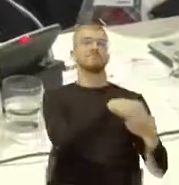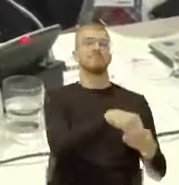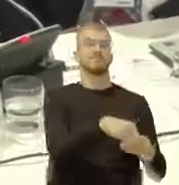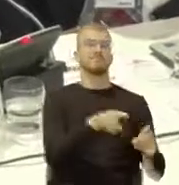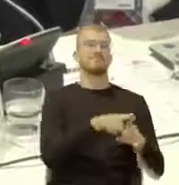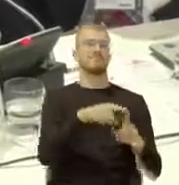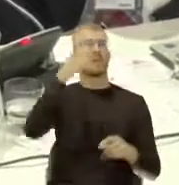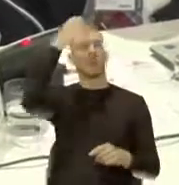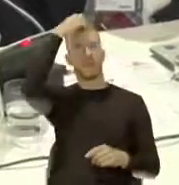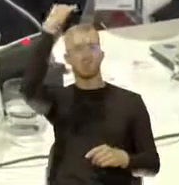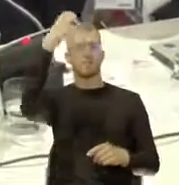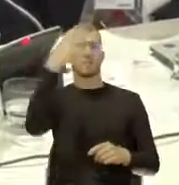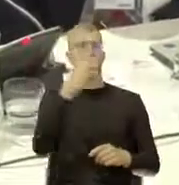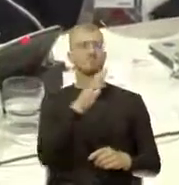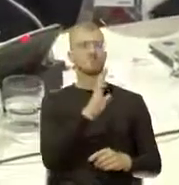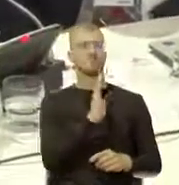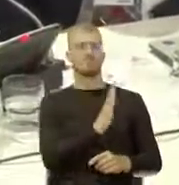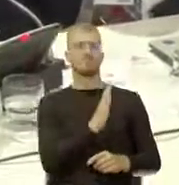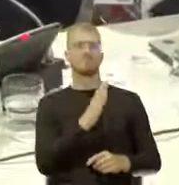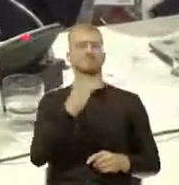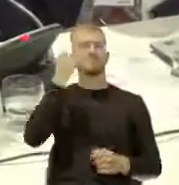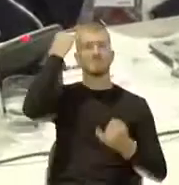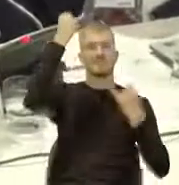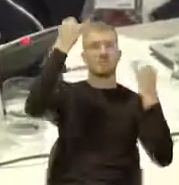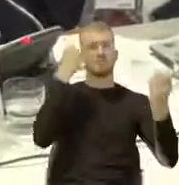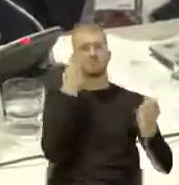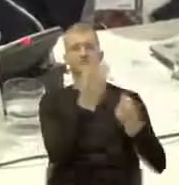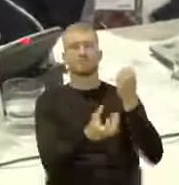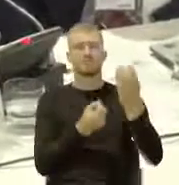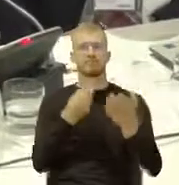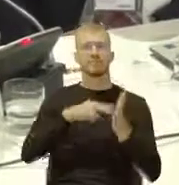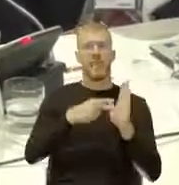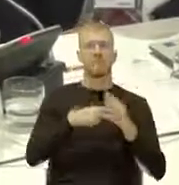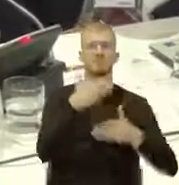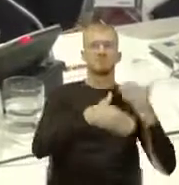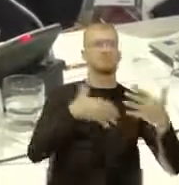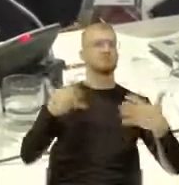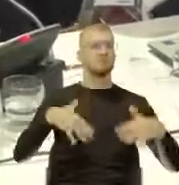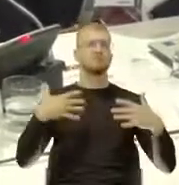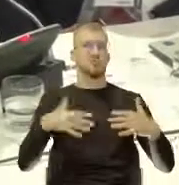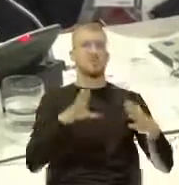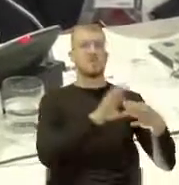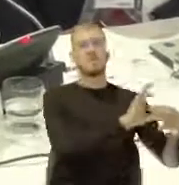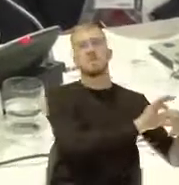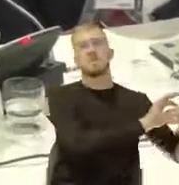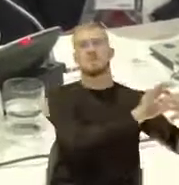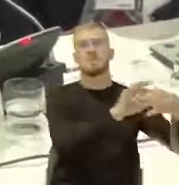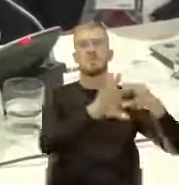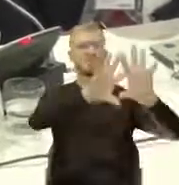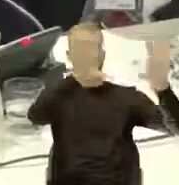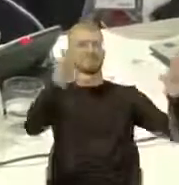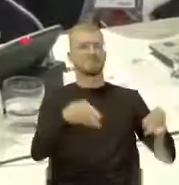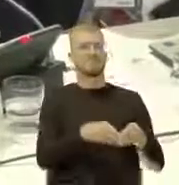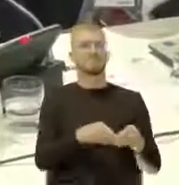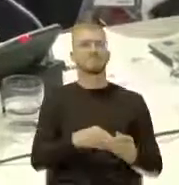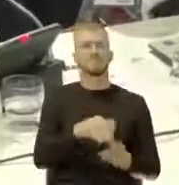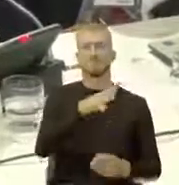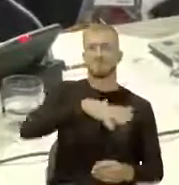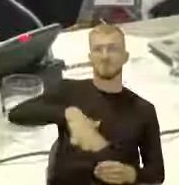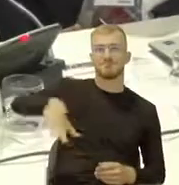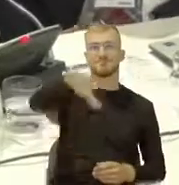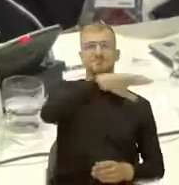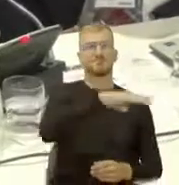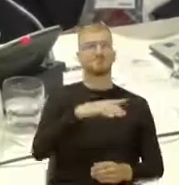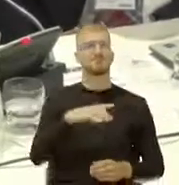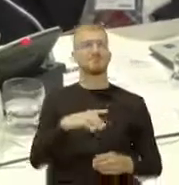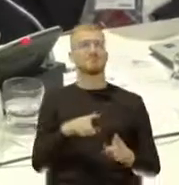all the stakeholders, locally, regional, and national, and especially international. We have to